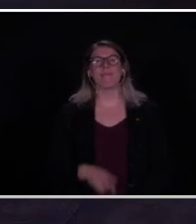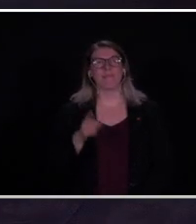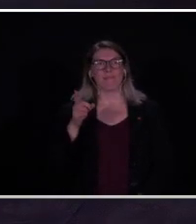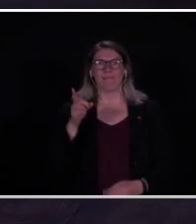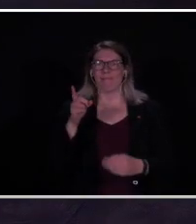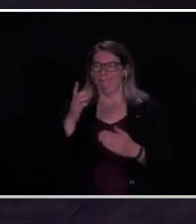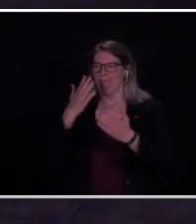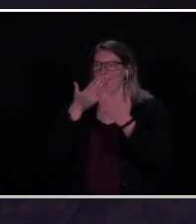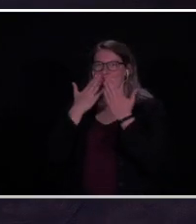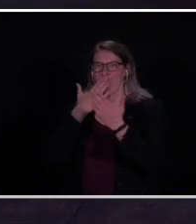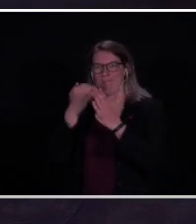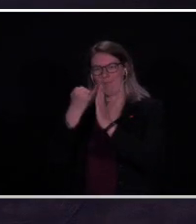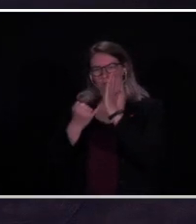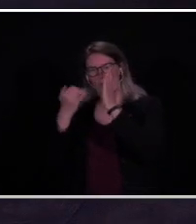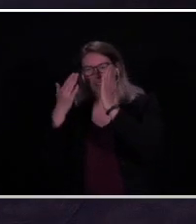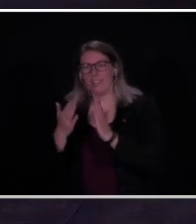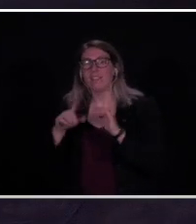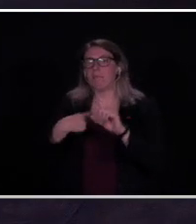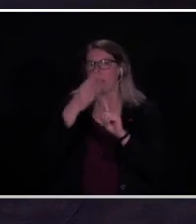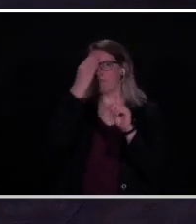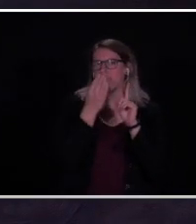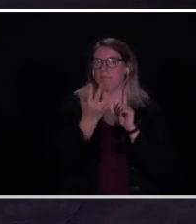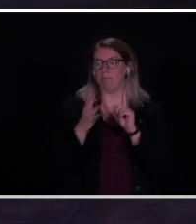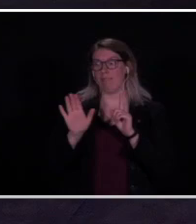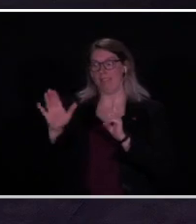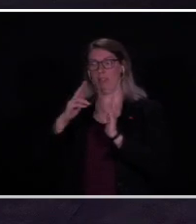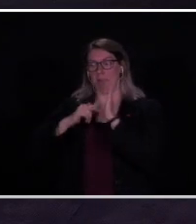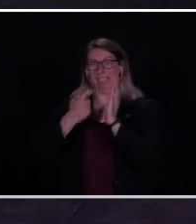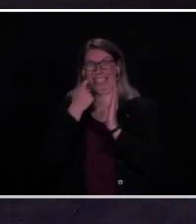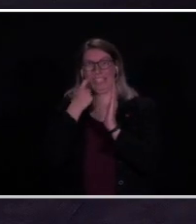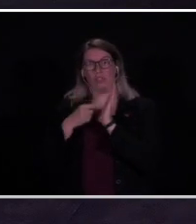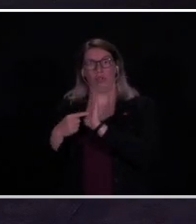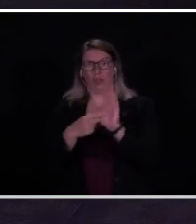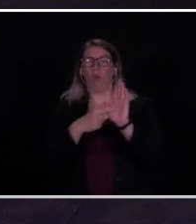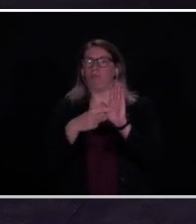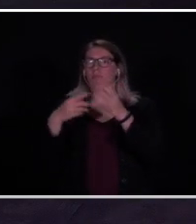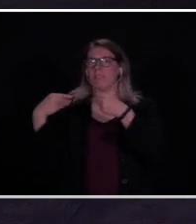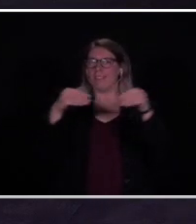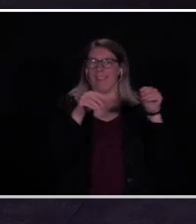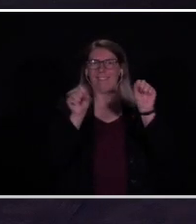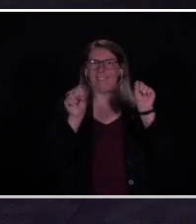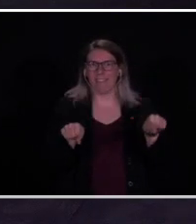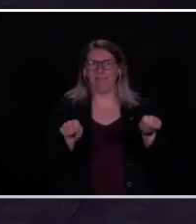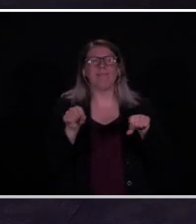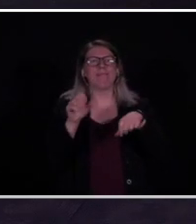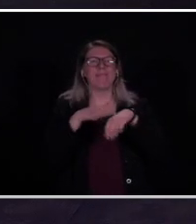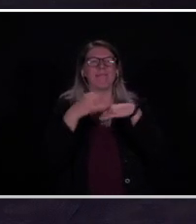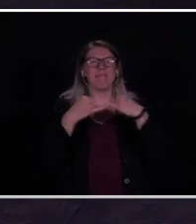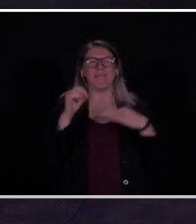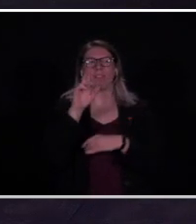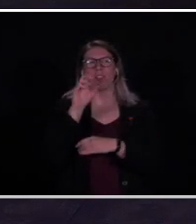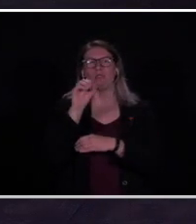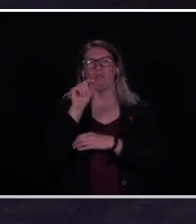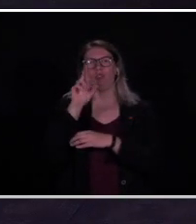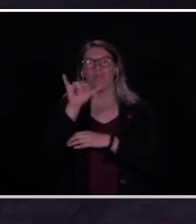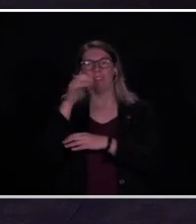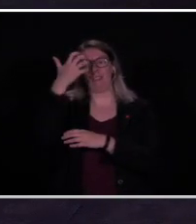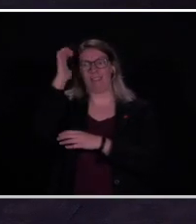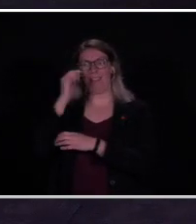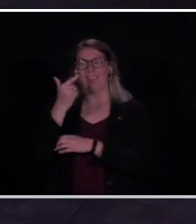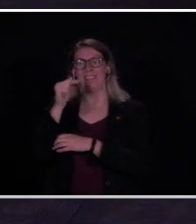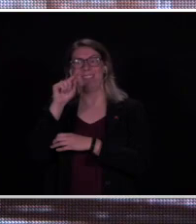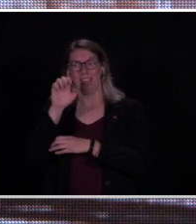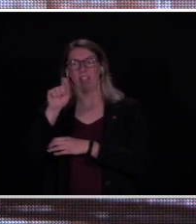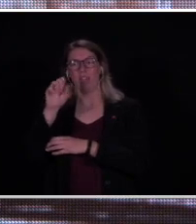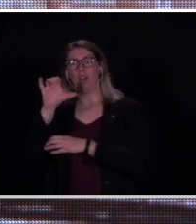And our thanks to those artists. And by the way, their work is actually available for sale. Just log in to rotarylionsgate.com for more